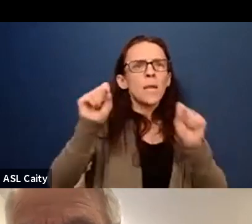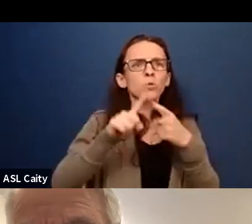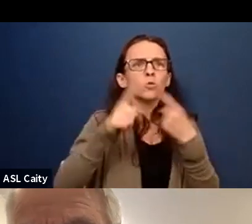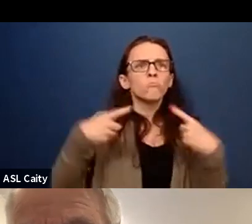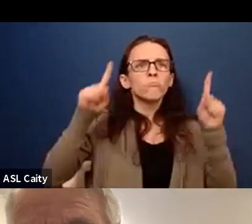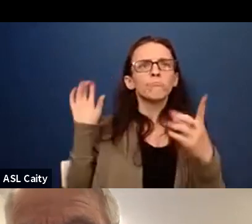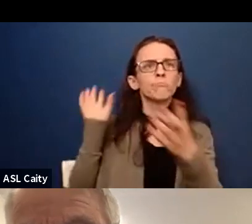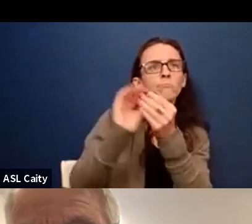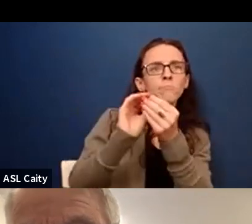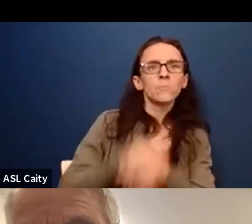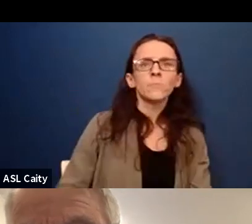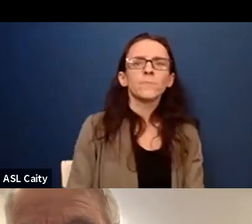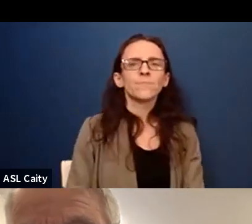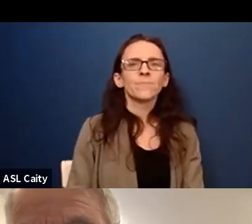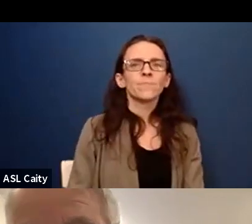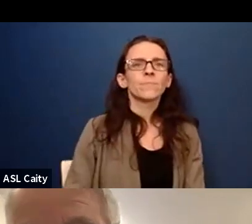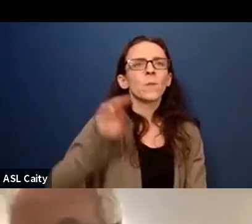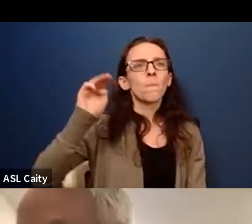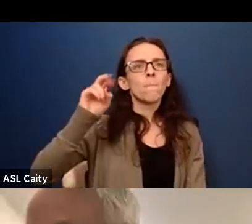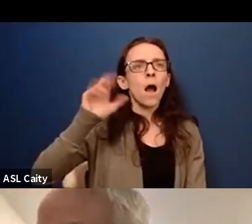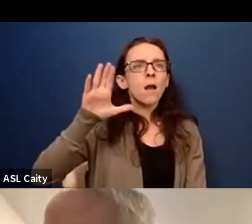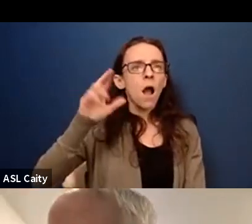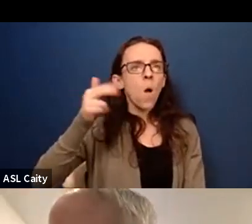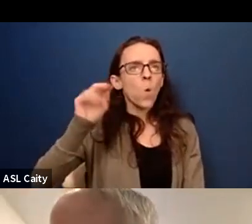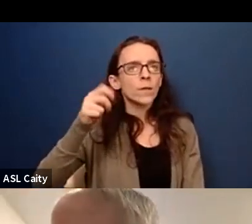accomplish? Hi, thank you.